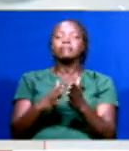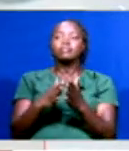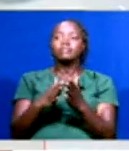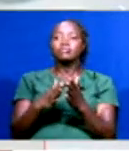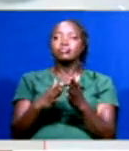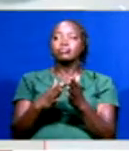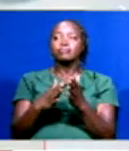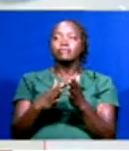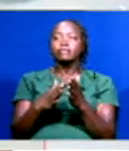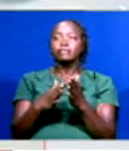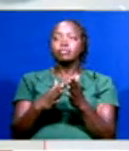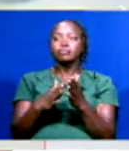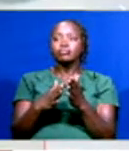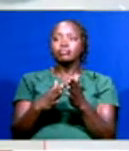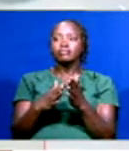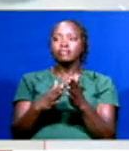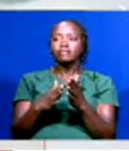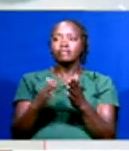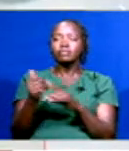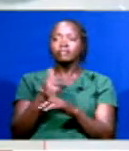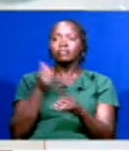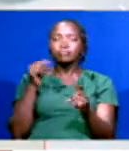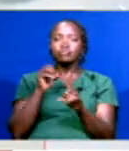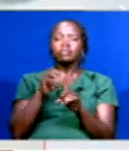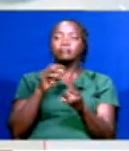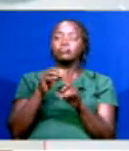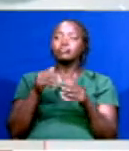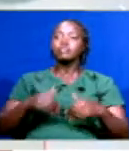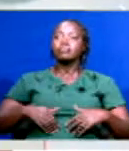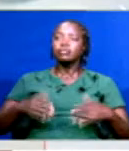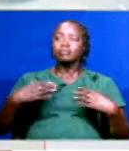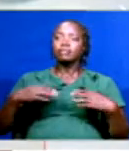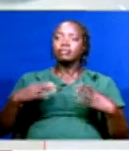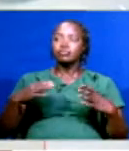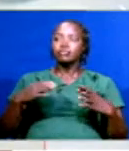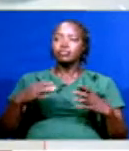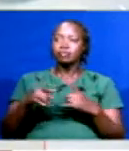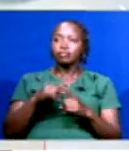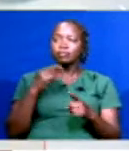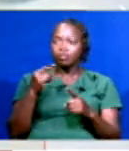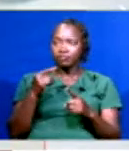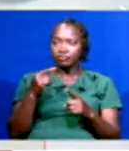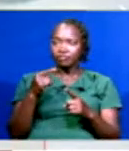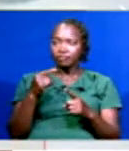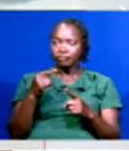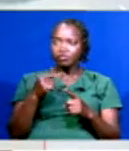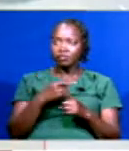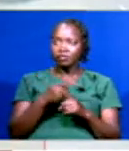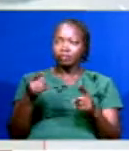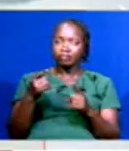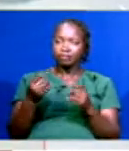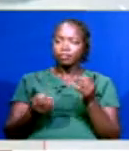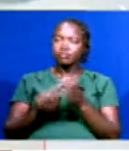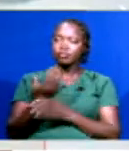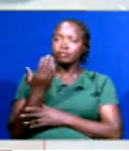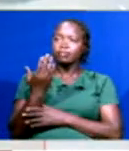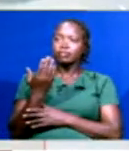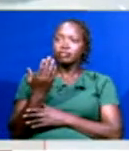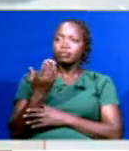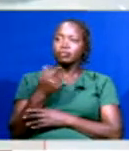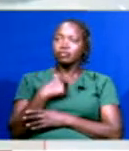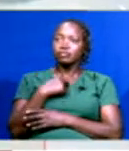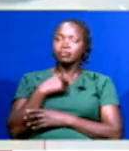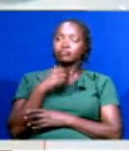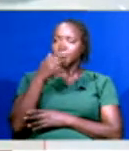Kenya, was to refuse to mentor young people and to kill those who are upcoming. Mimi na